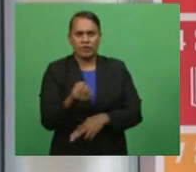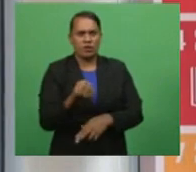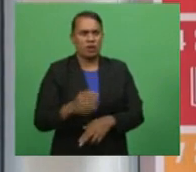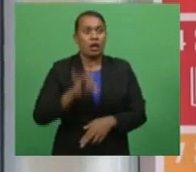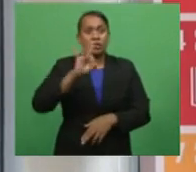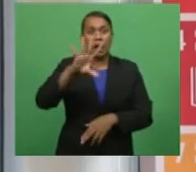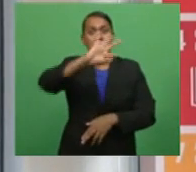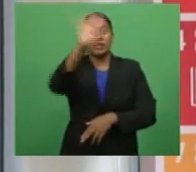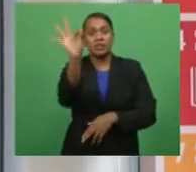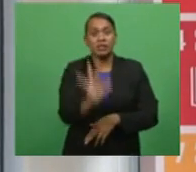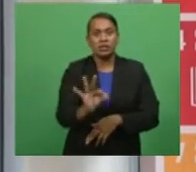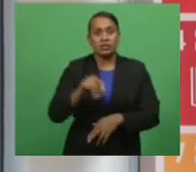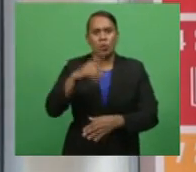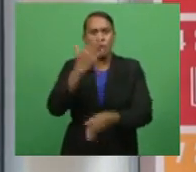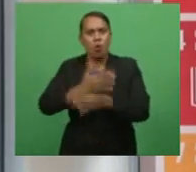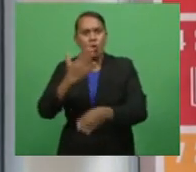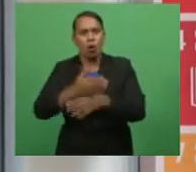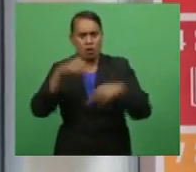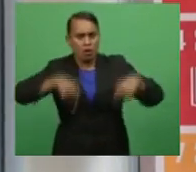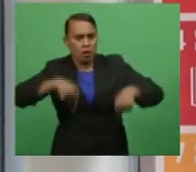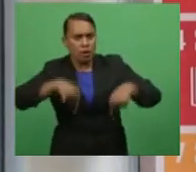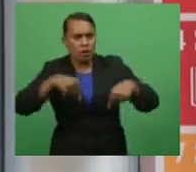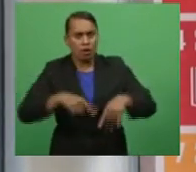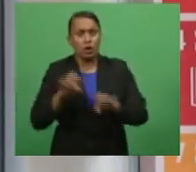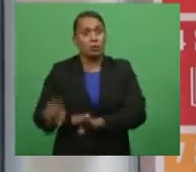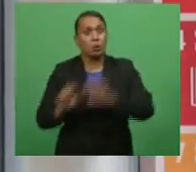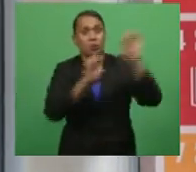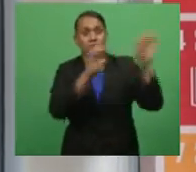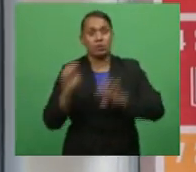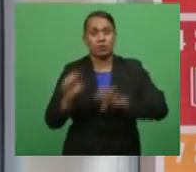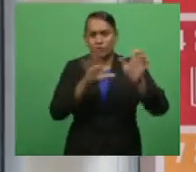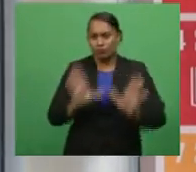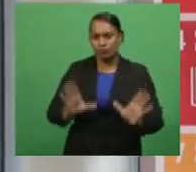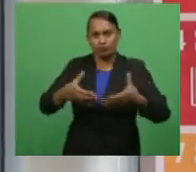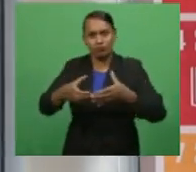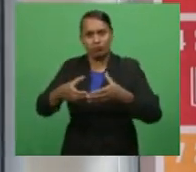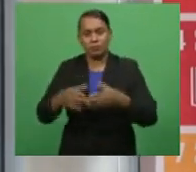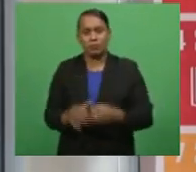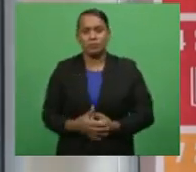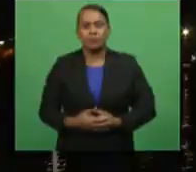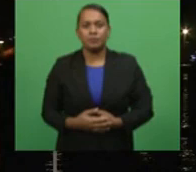sector employs at least 10% of workers.